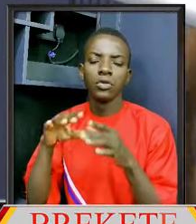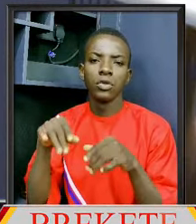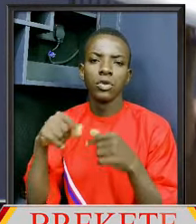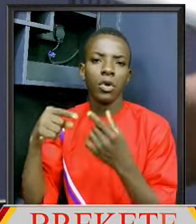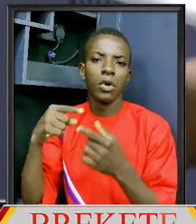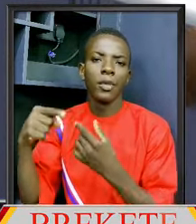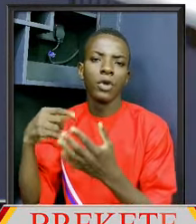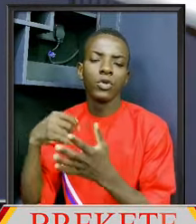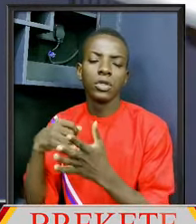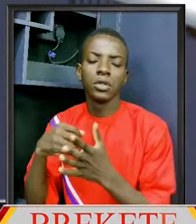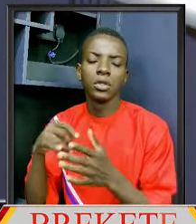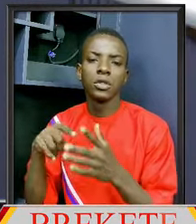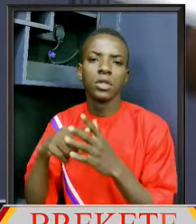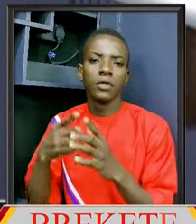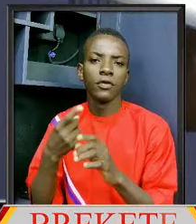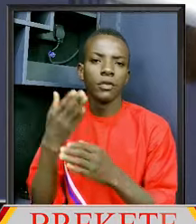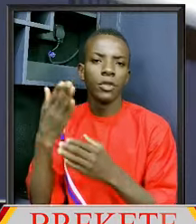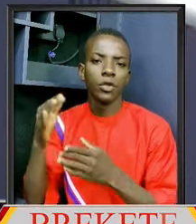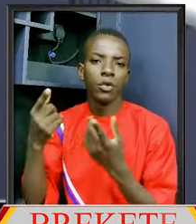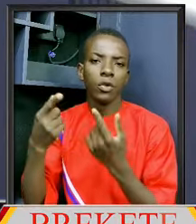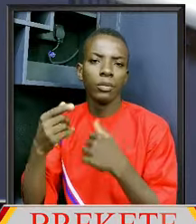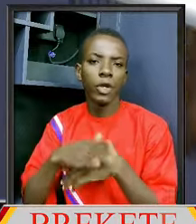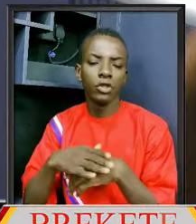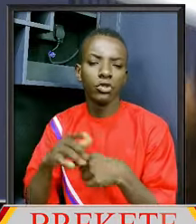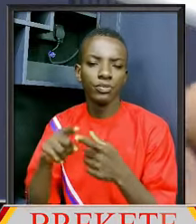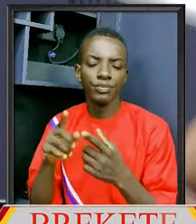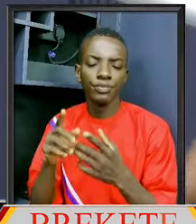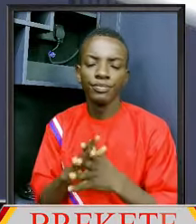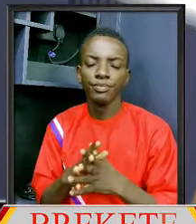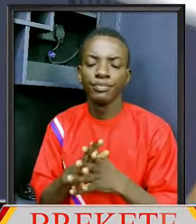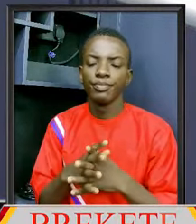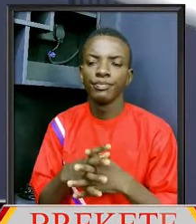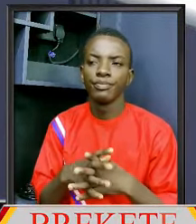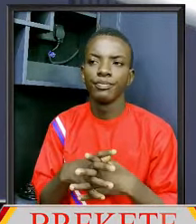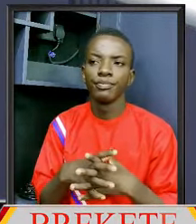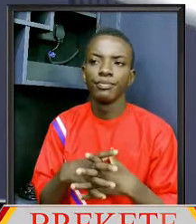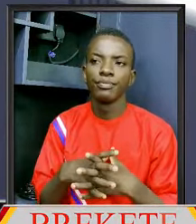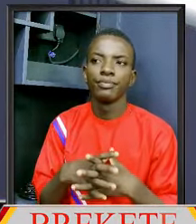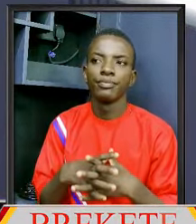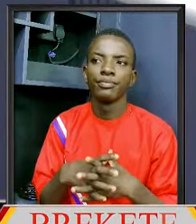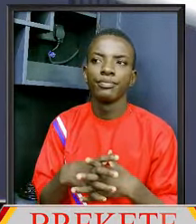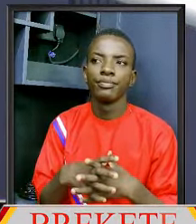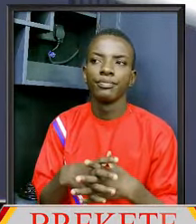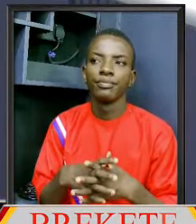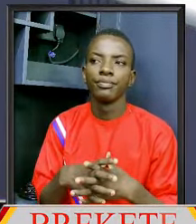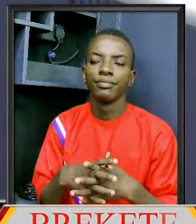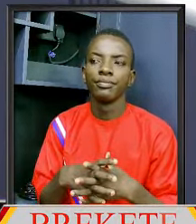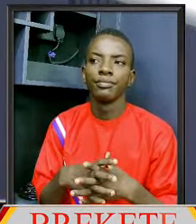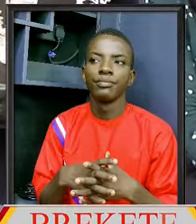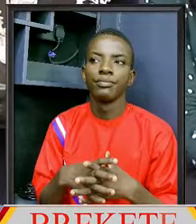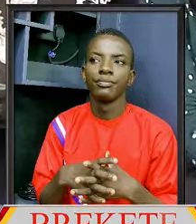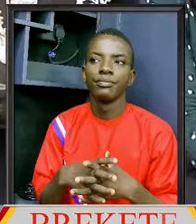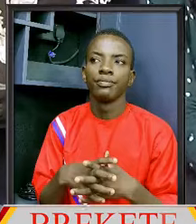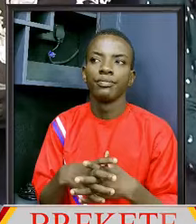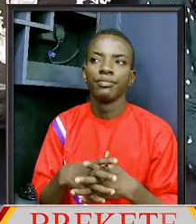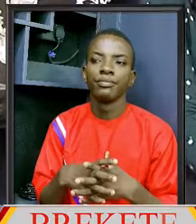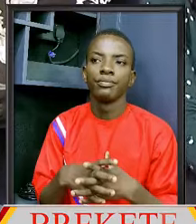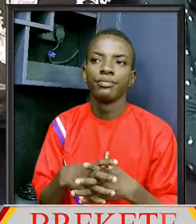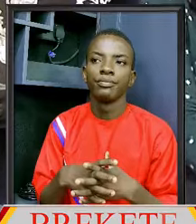take go about them? We will start from there when we come back to you. Yes, madam. Tell us your name.